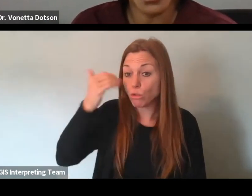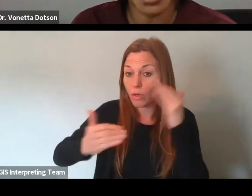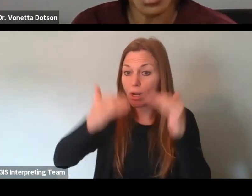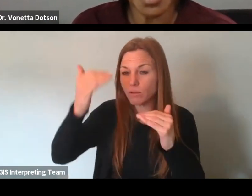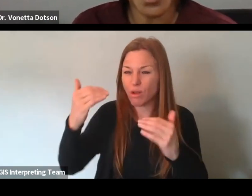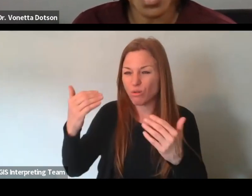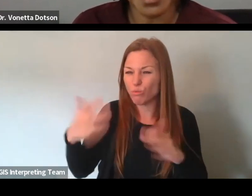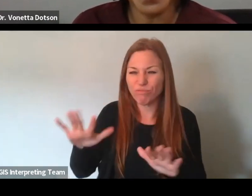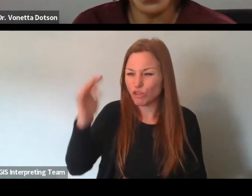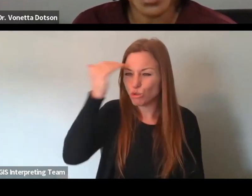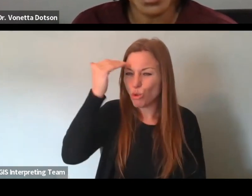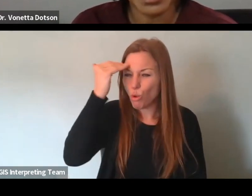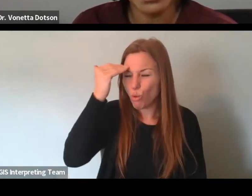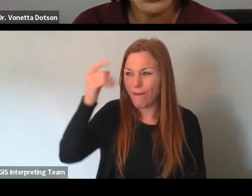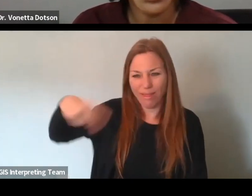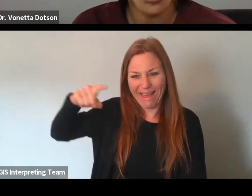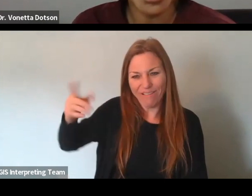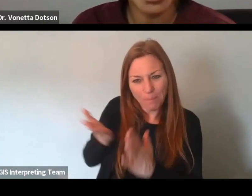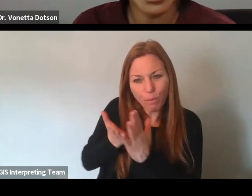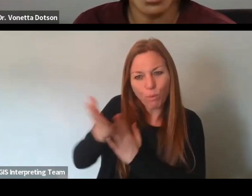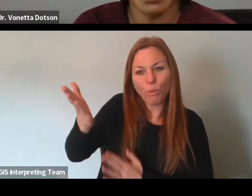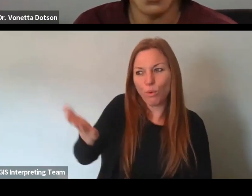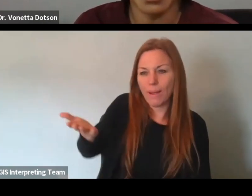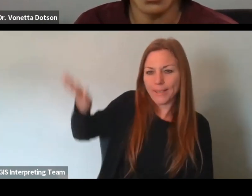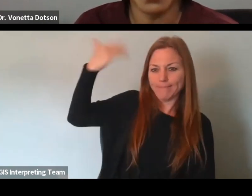history where there were even greater